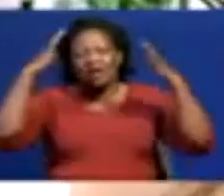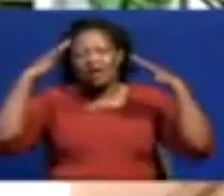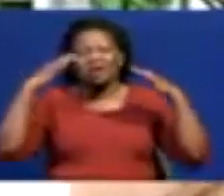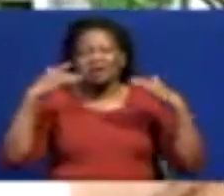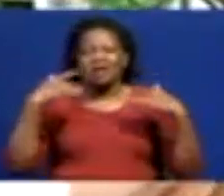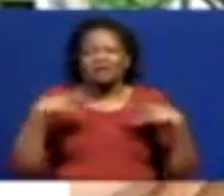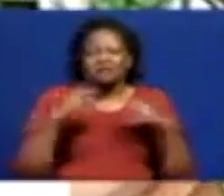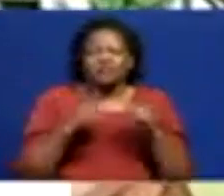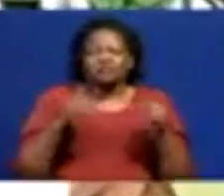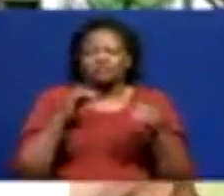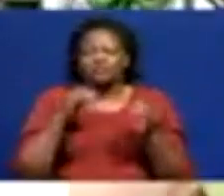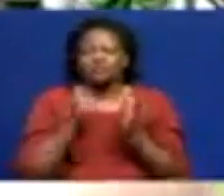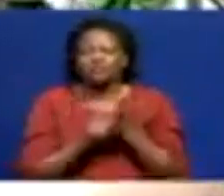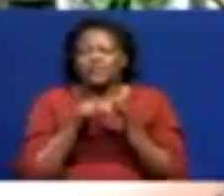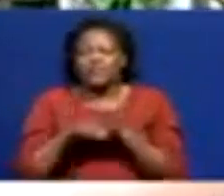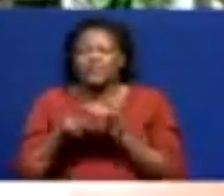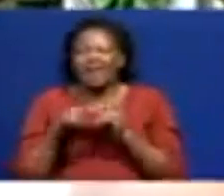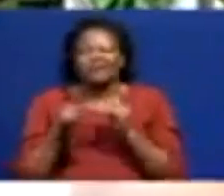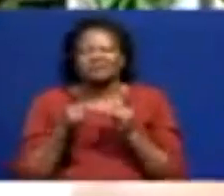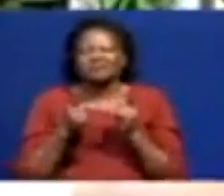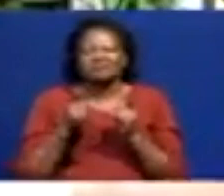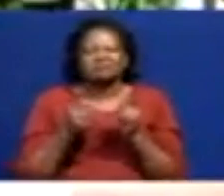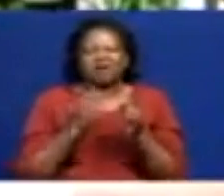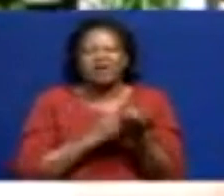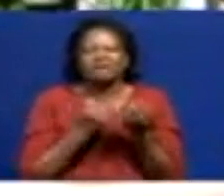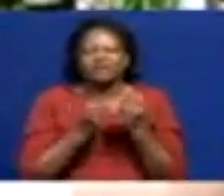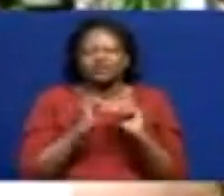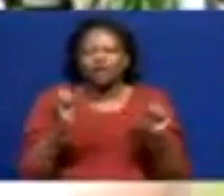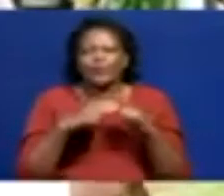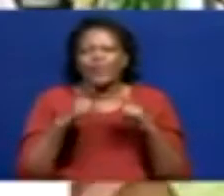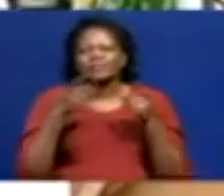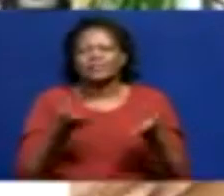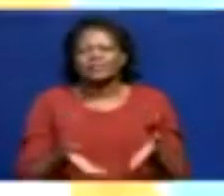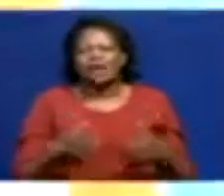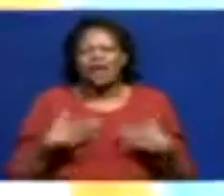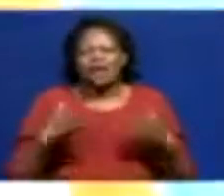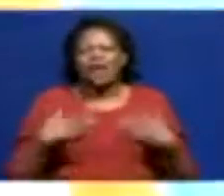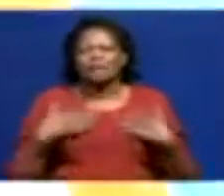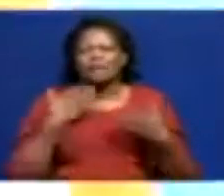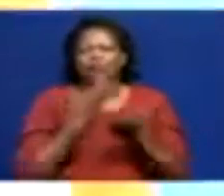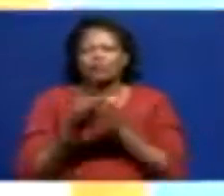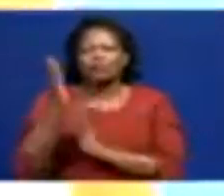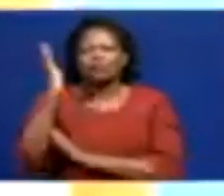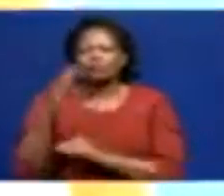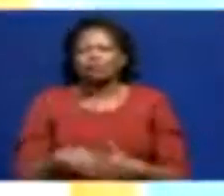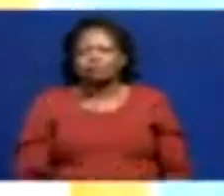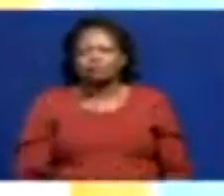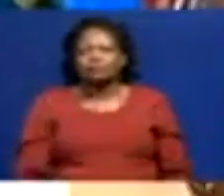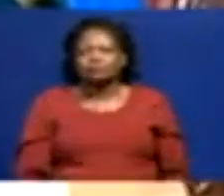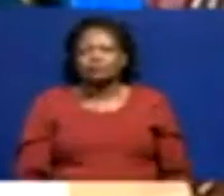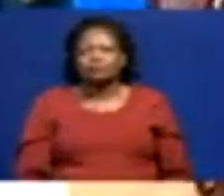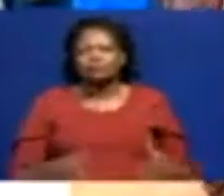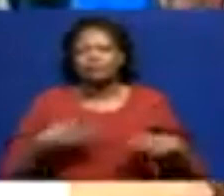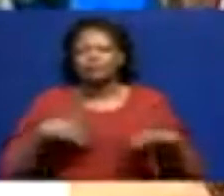bado. Unga wenyewe haununuliki, lakini madam tumpata hii riziki ya leo, tuwasema alhamdulillah. Salma Mohammed, a resident of